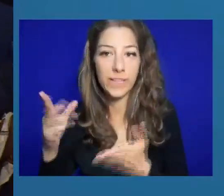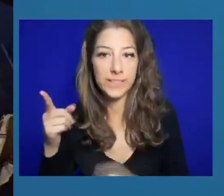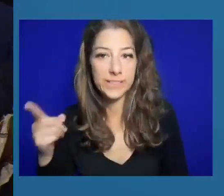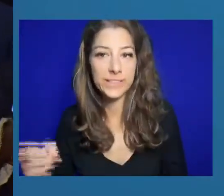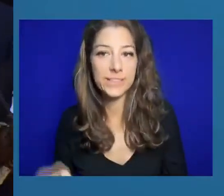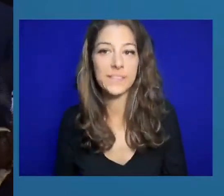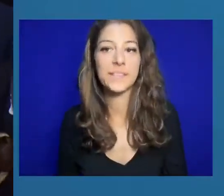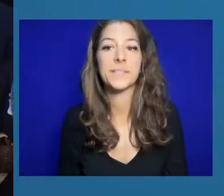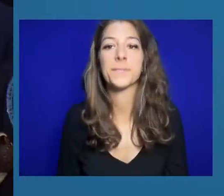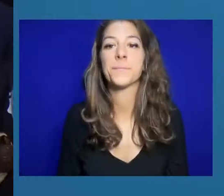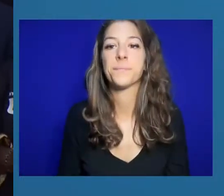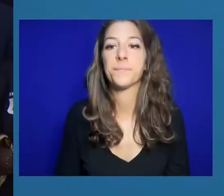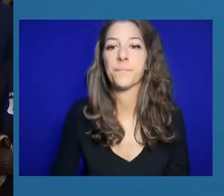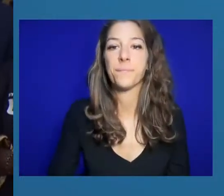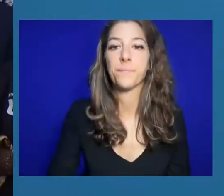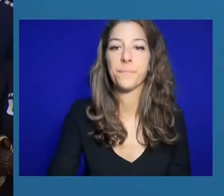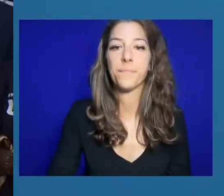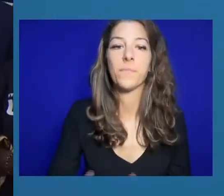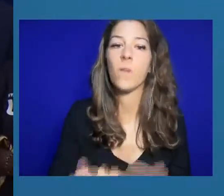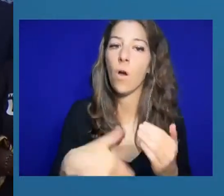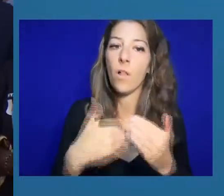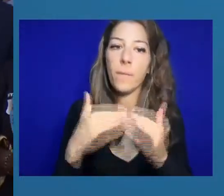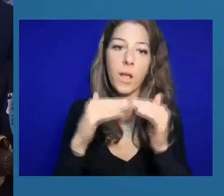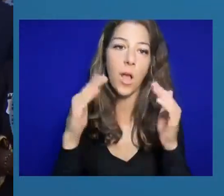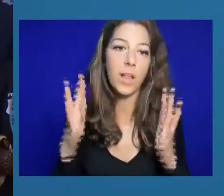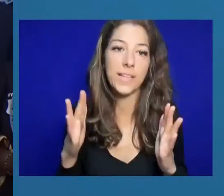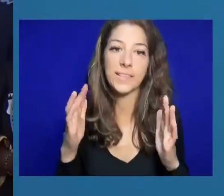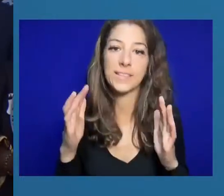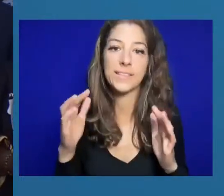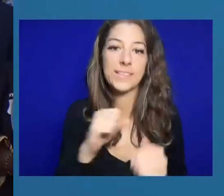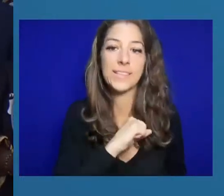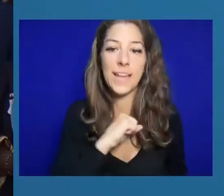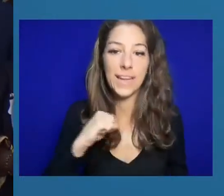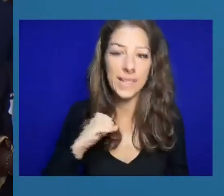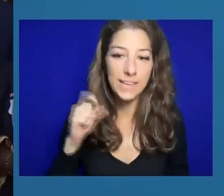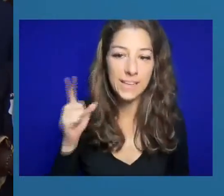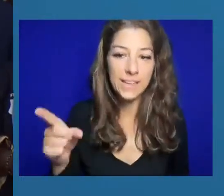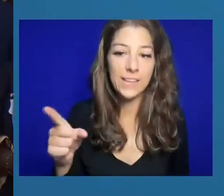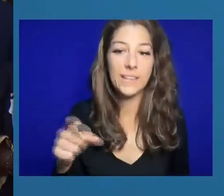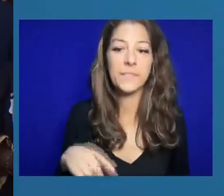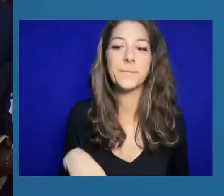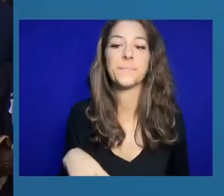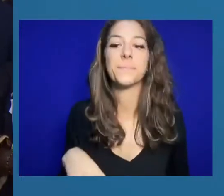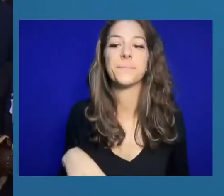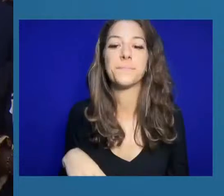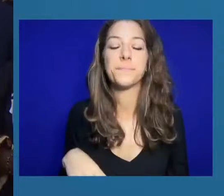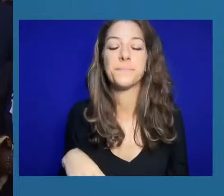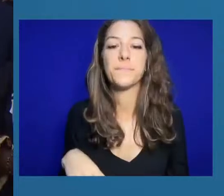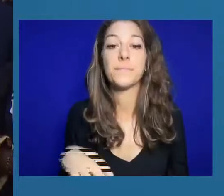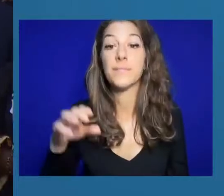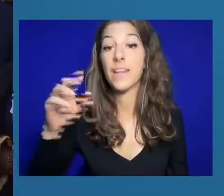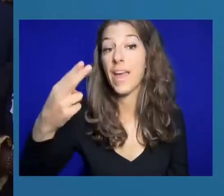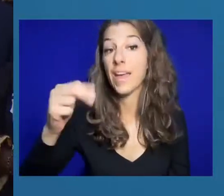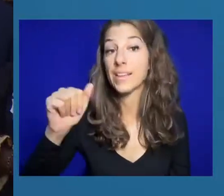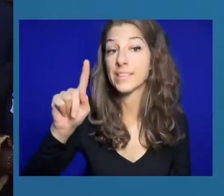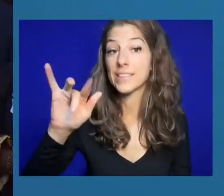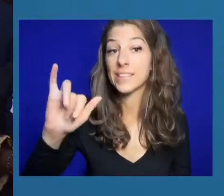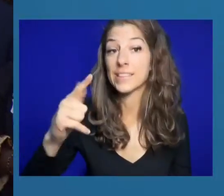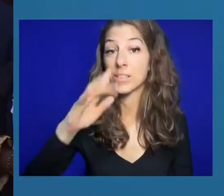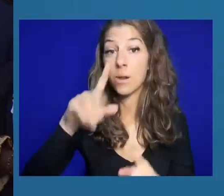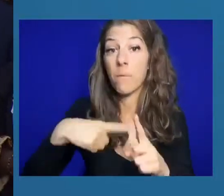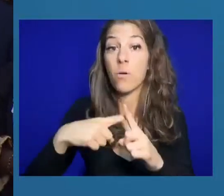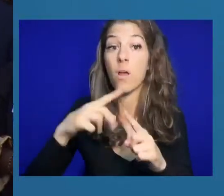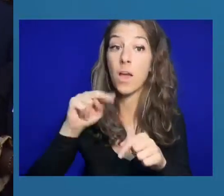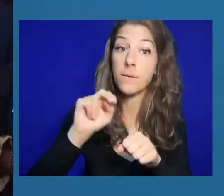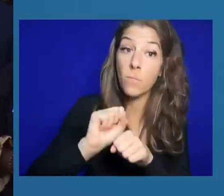and all of my colleagues in the Senate. You know, when Speaker Hasty was talking about, you know, the unemployment, and the governor and